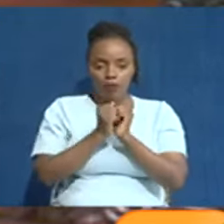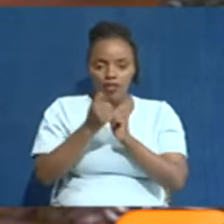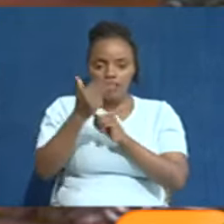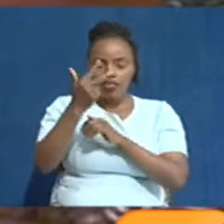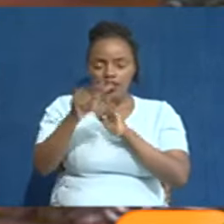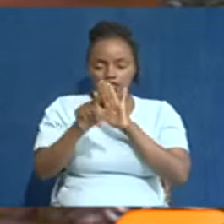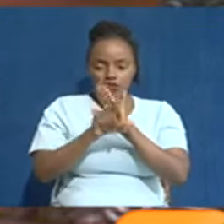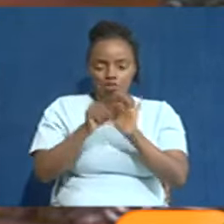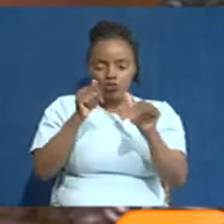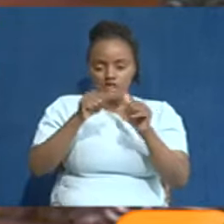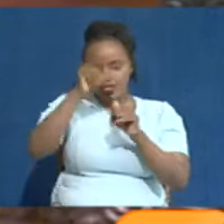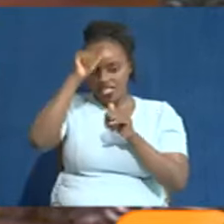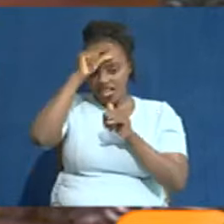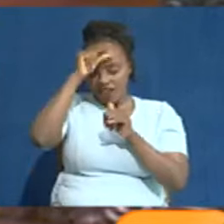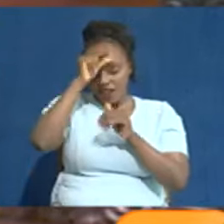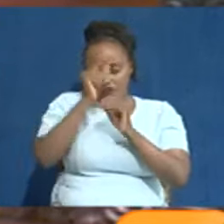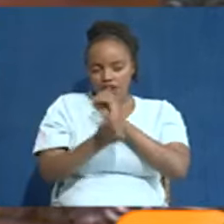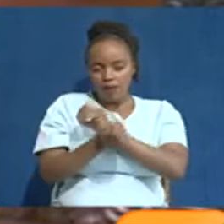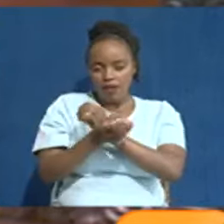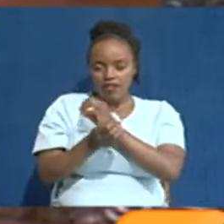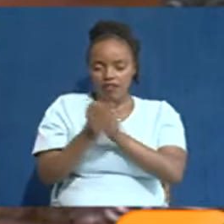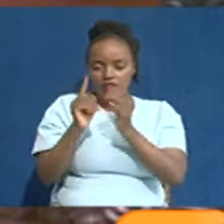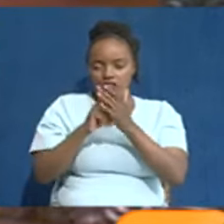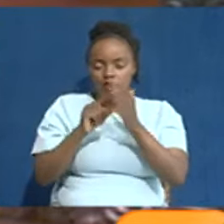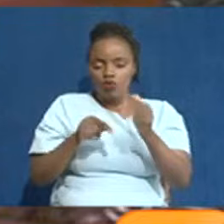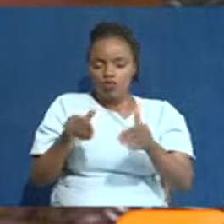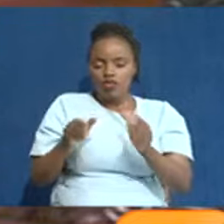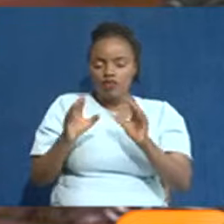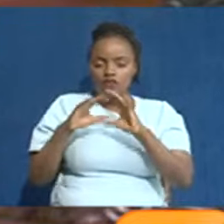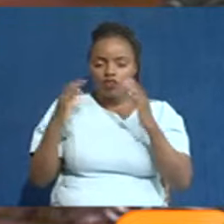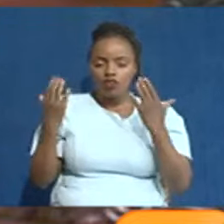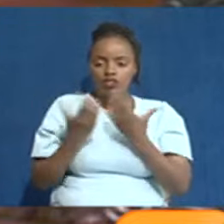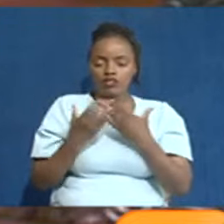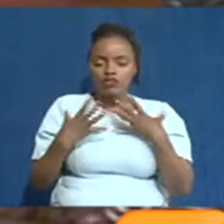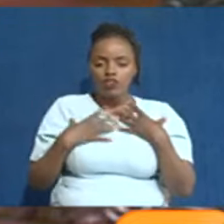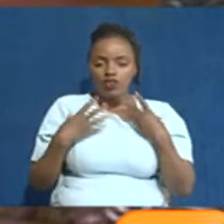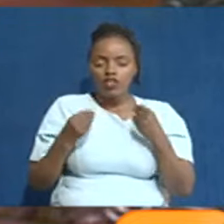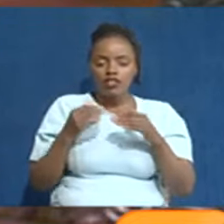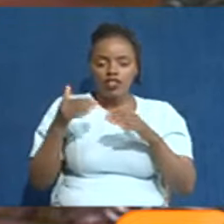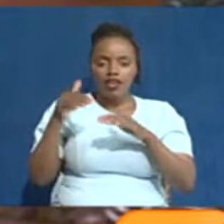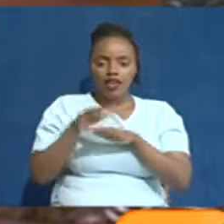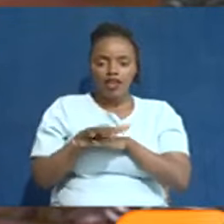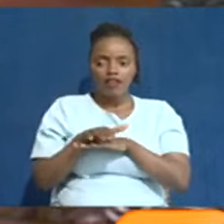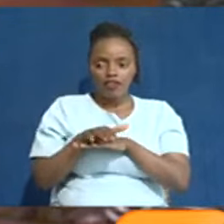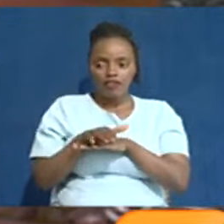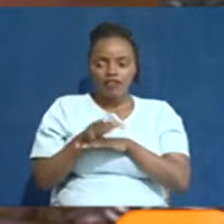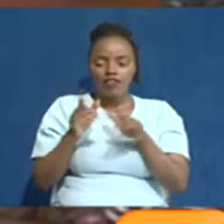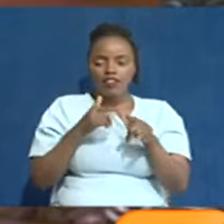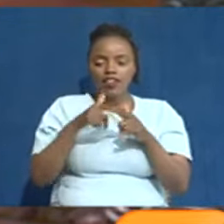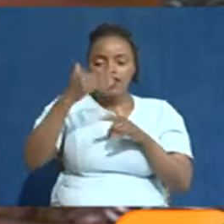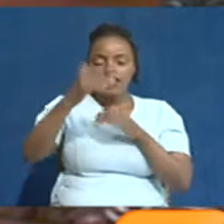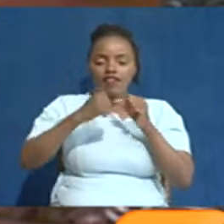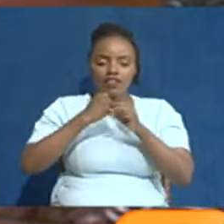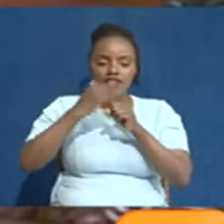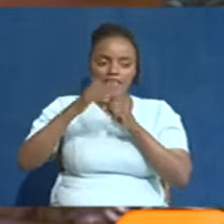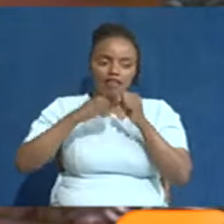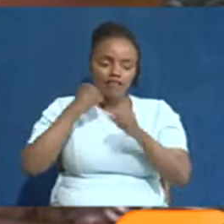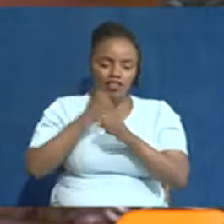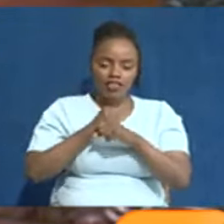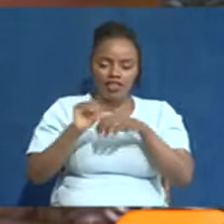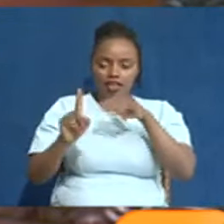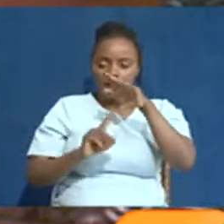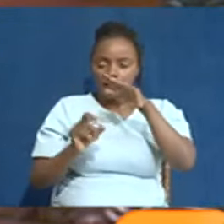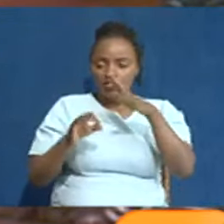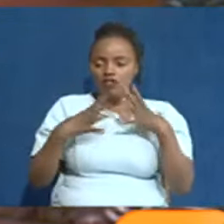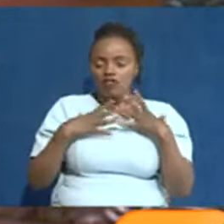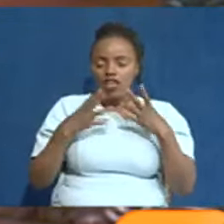laws that the government describes as the road to universal health coverage. Early in the year, the Ministry of